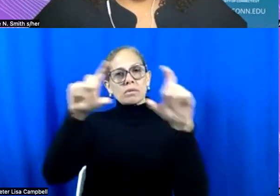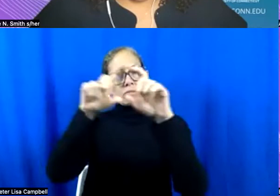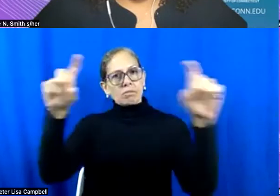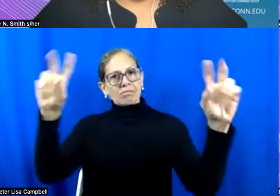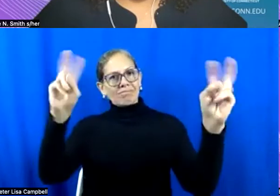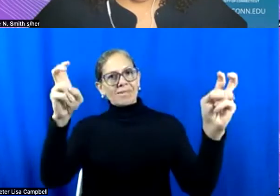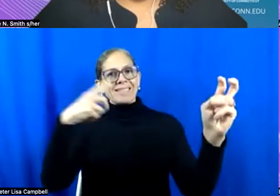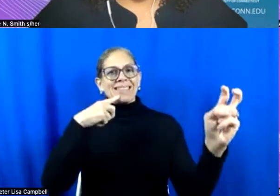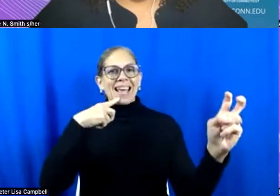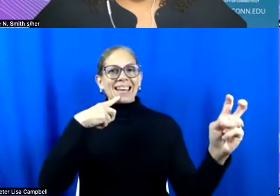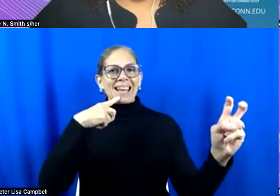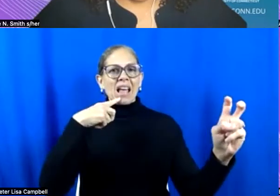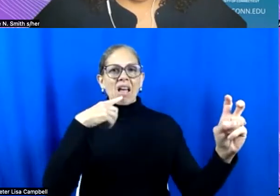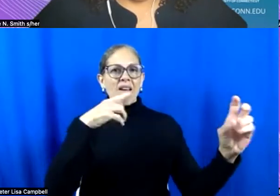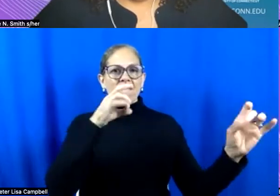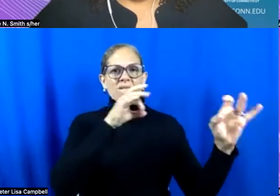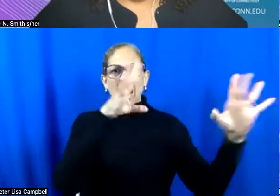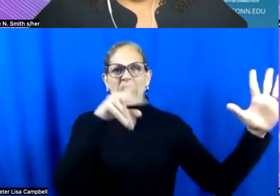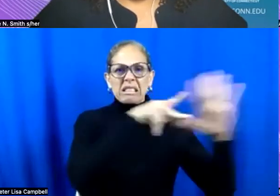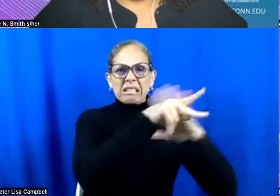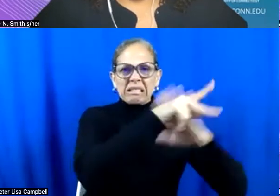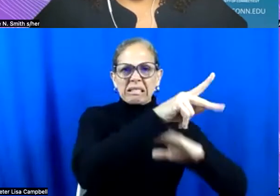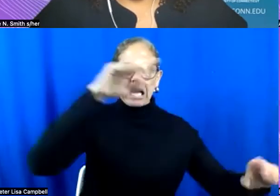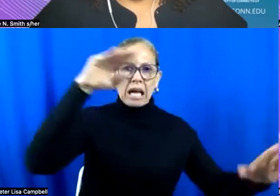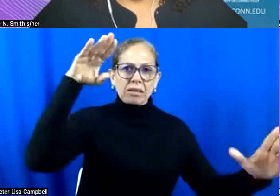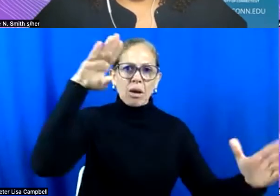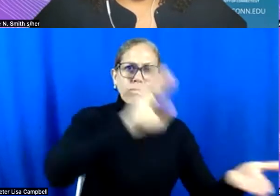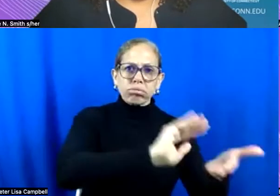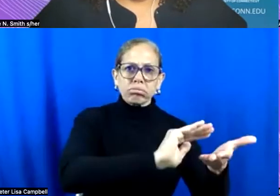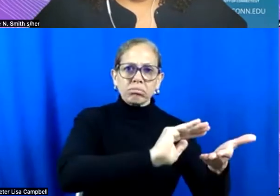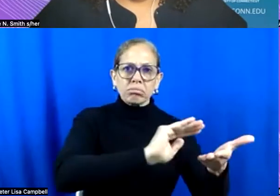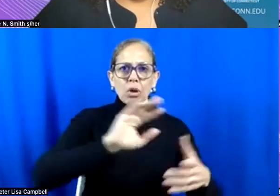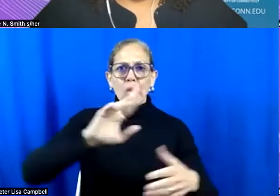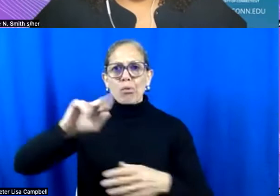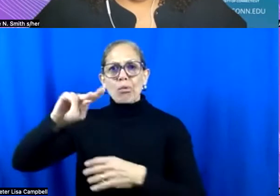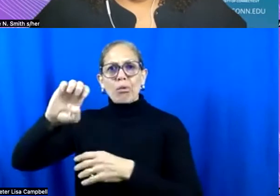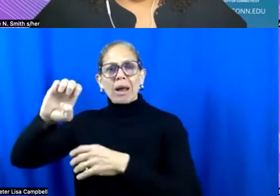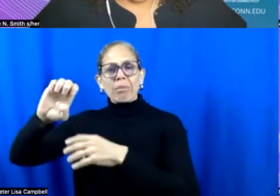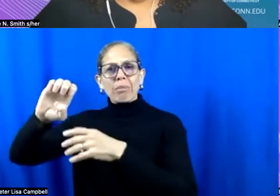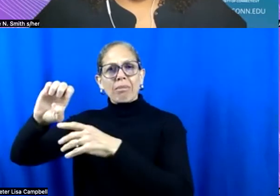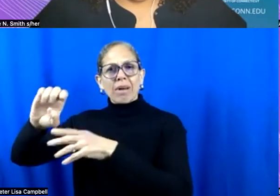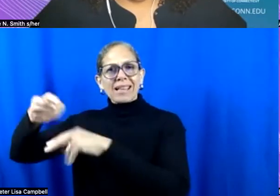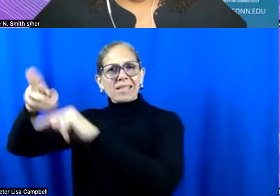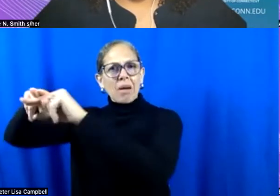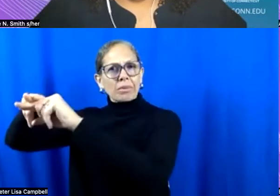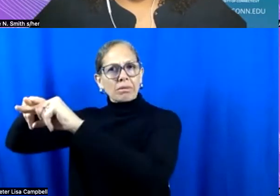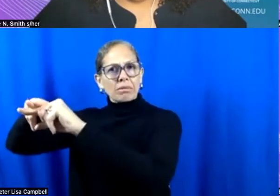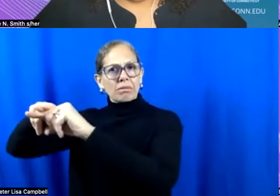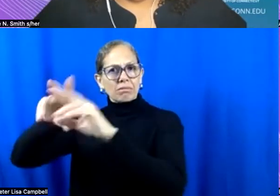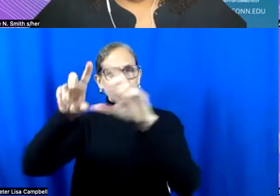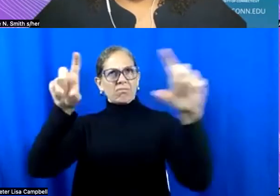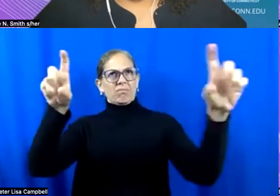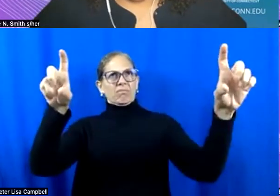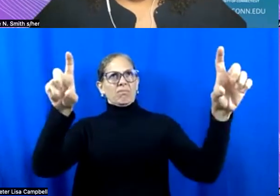violence is down, rape is up. And, you know, it was a headline that stopped me in my tracks, because it was a